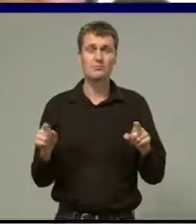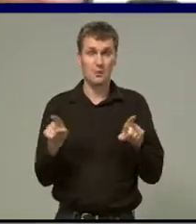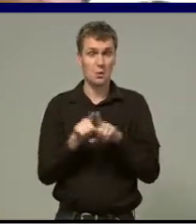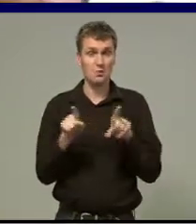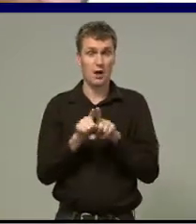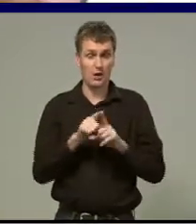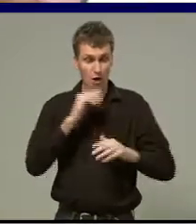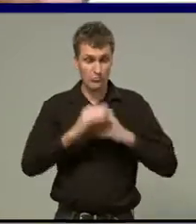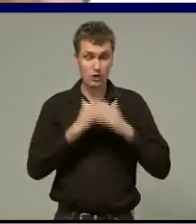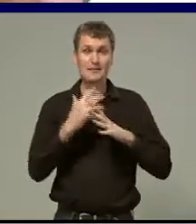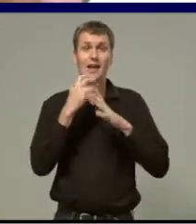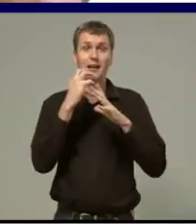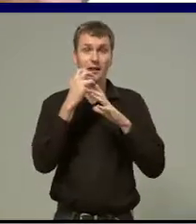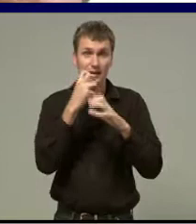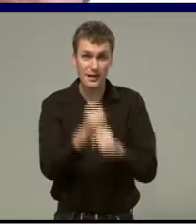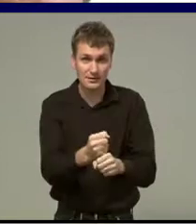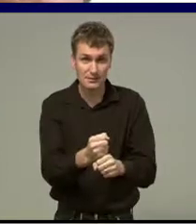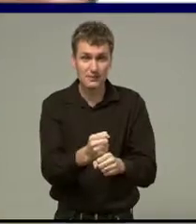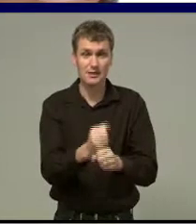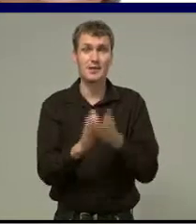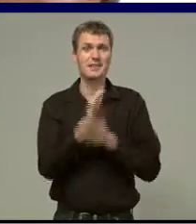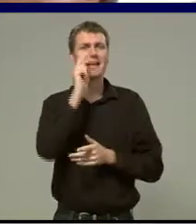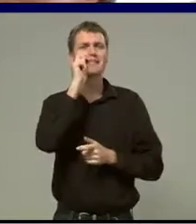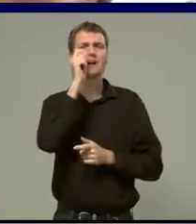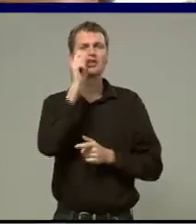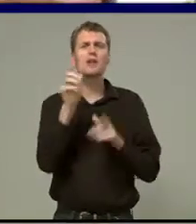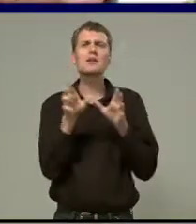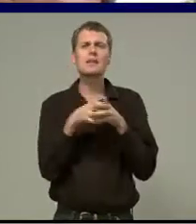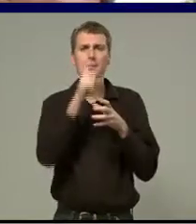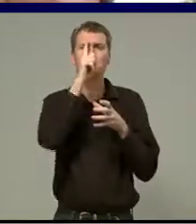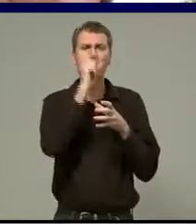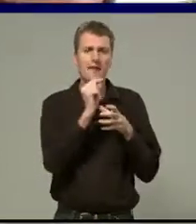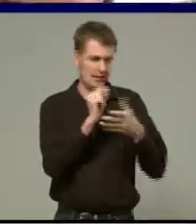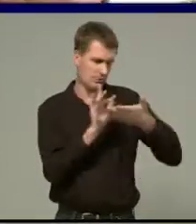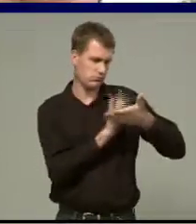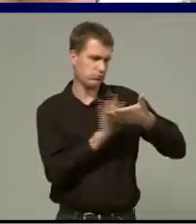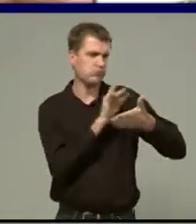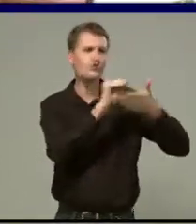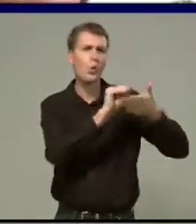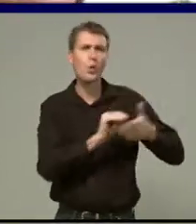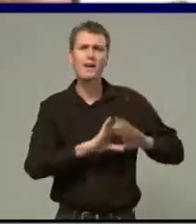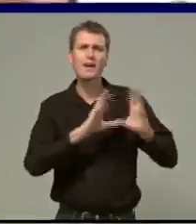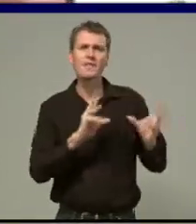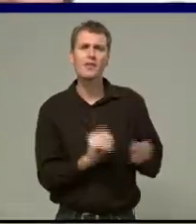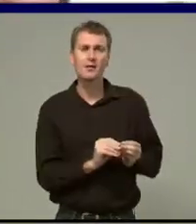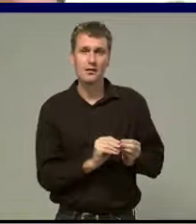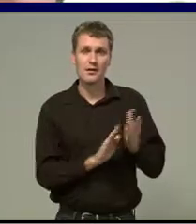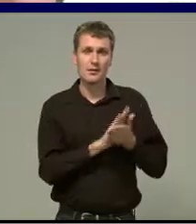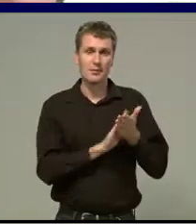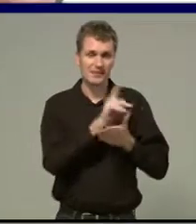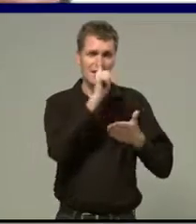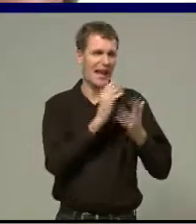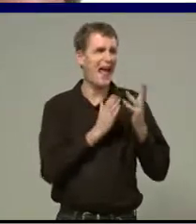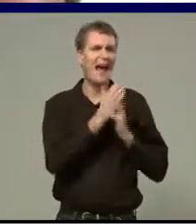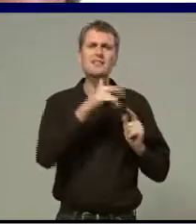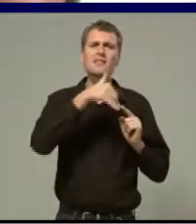the end of the process, the inspection team record everything digitally and creates the ability for